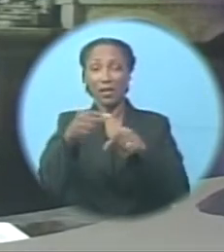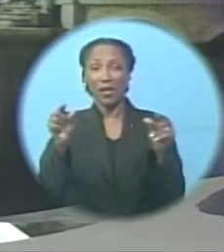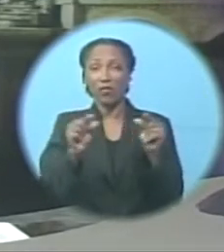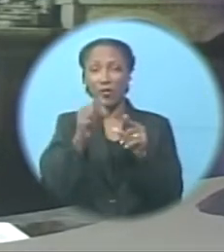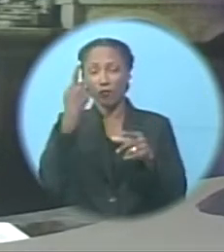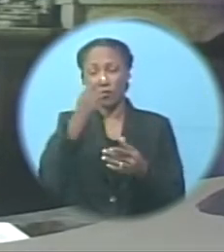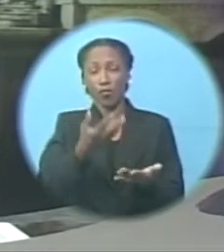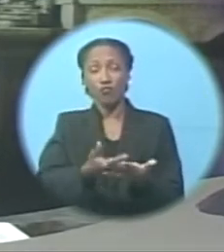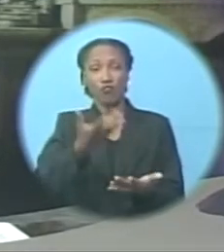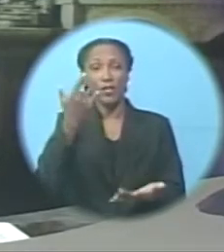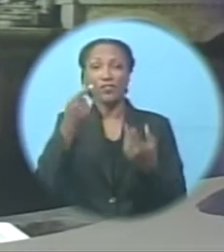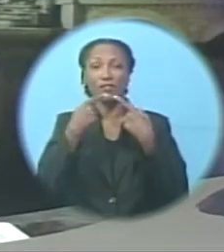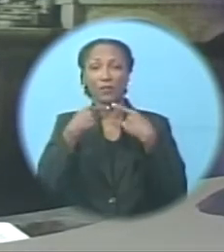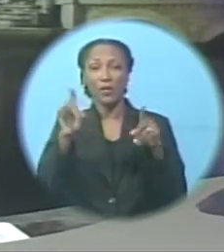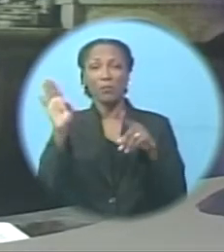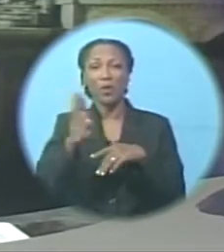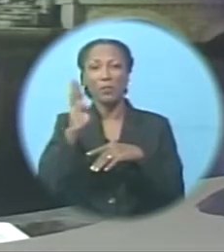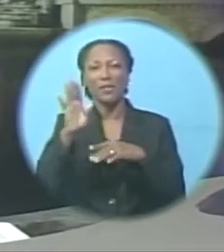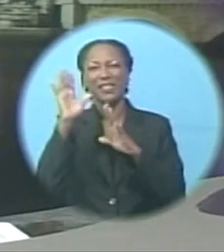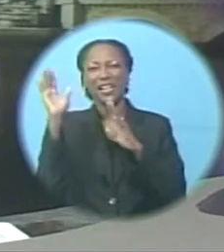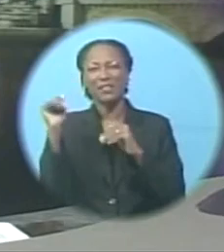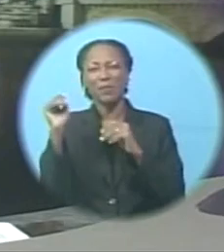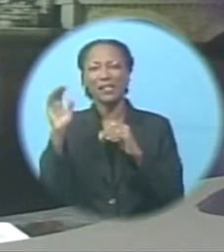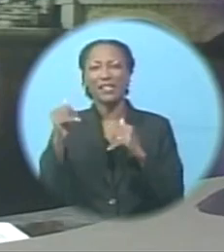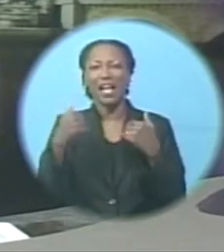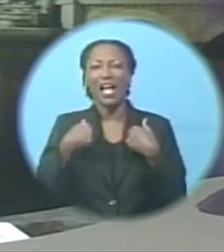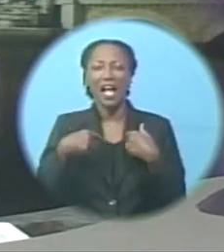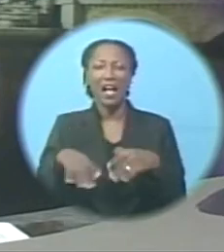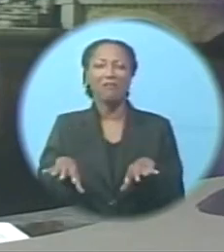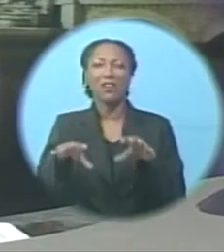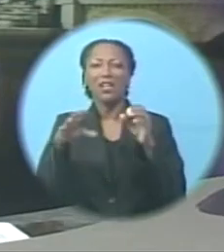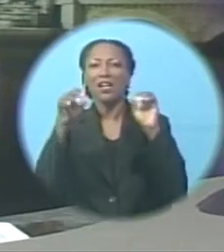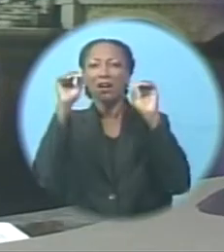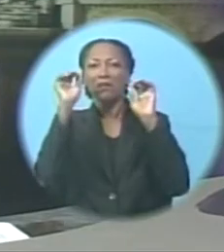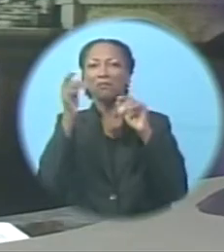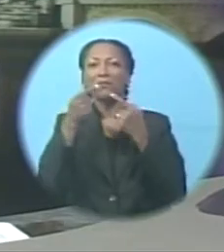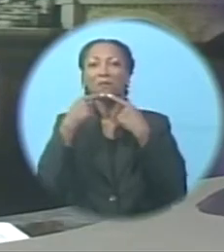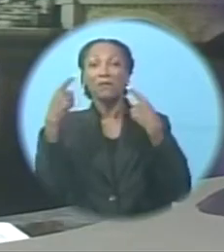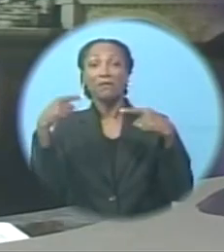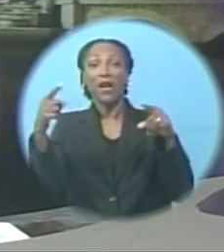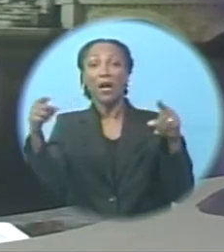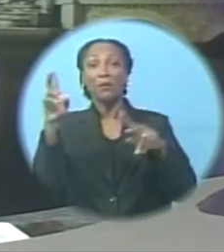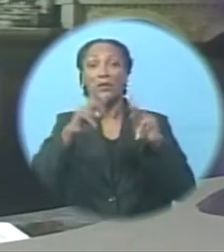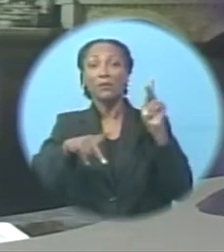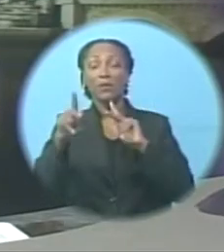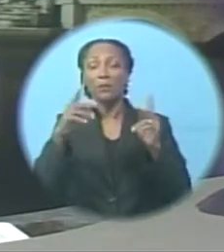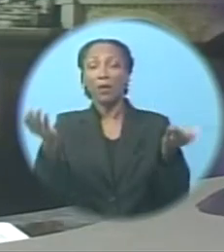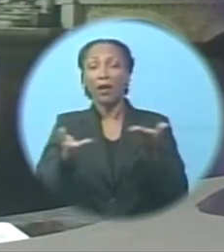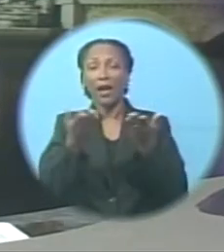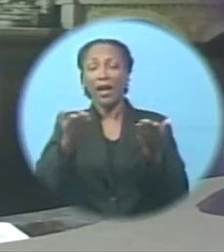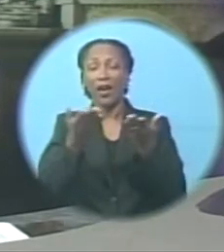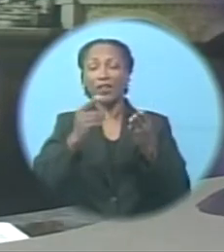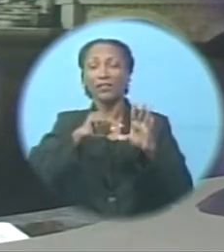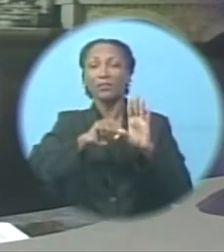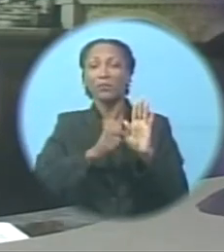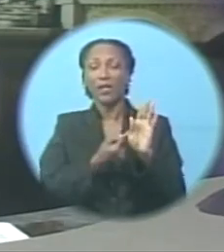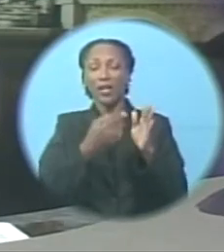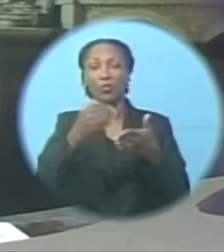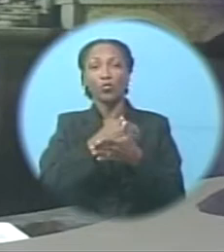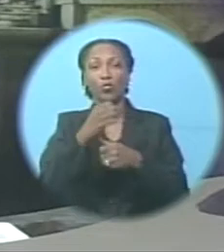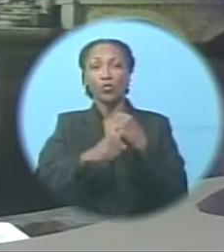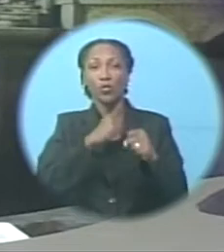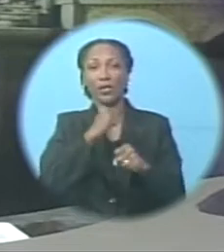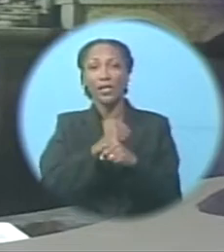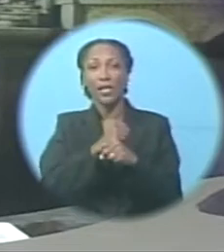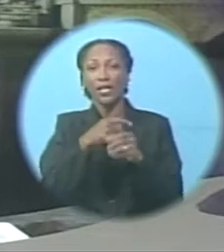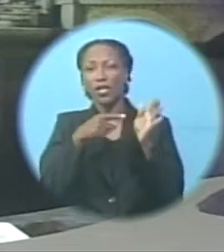and famous, Barbados is expected to have its share of celebrities on island to ring in the new year. An indication of how many of